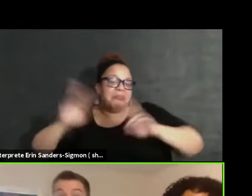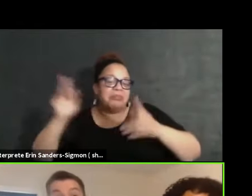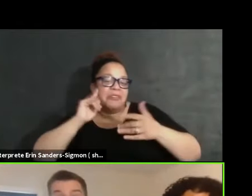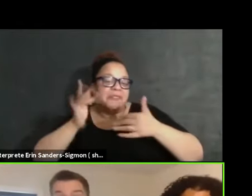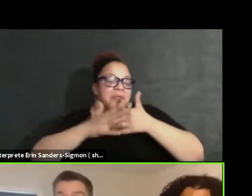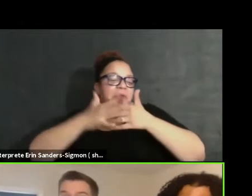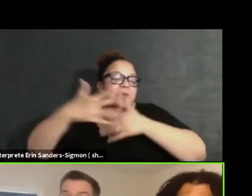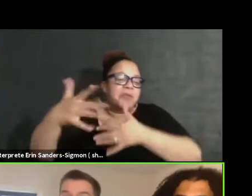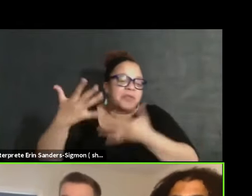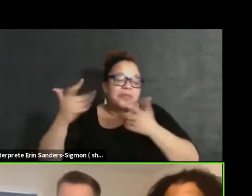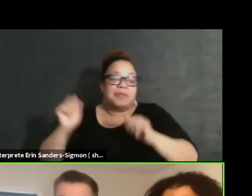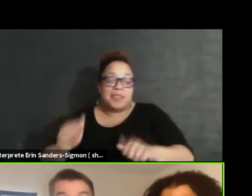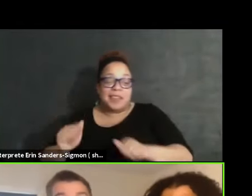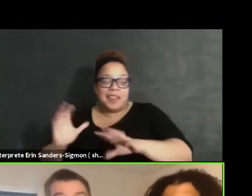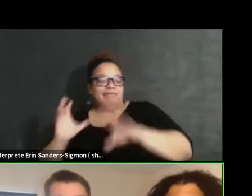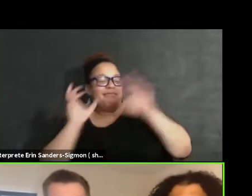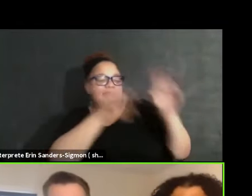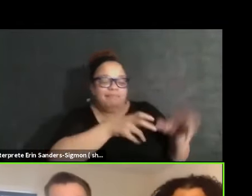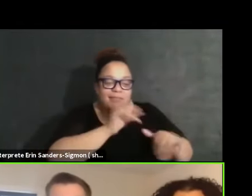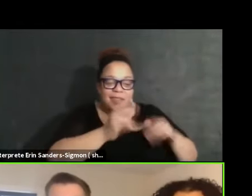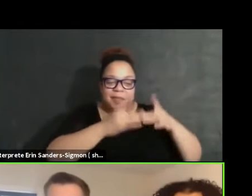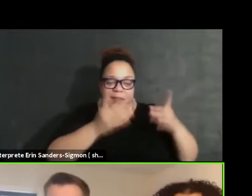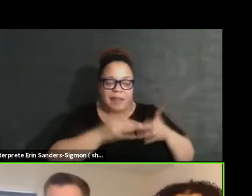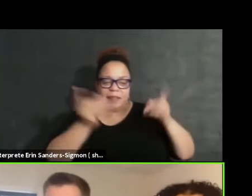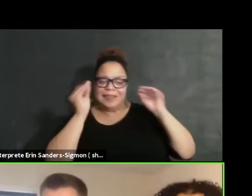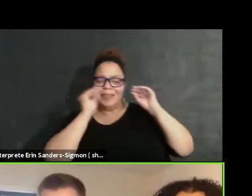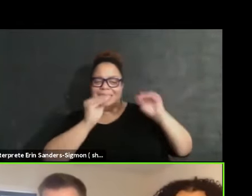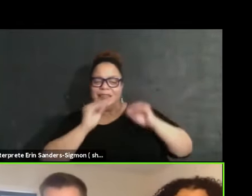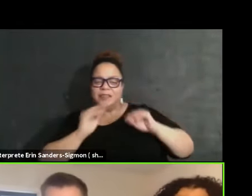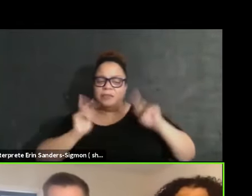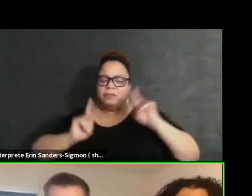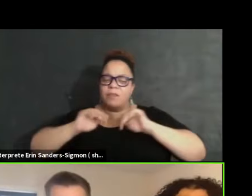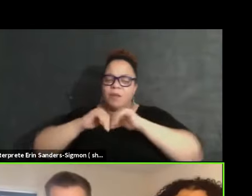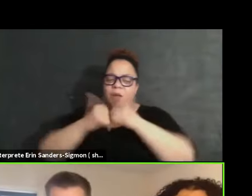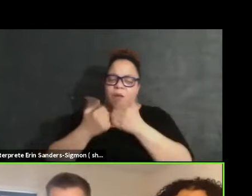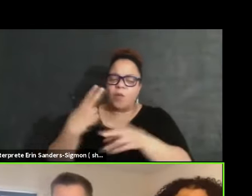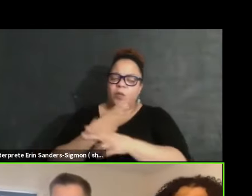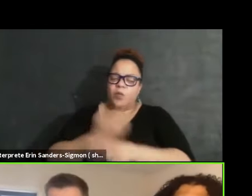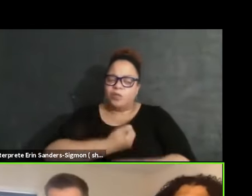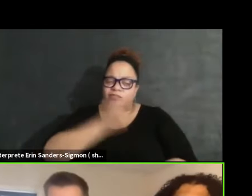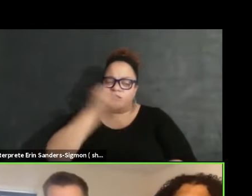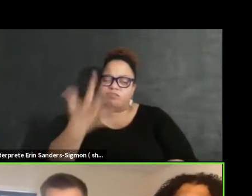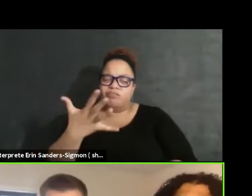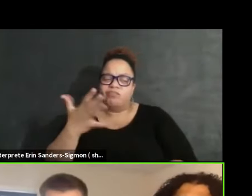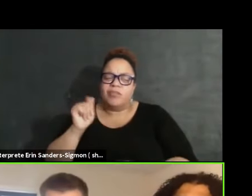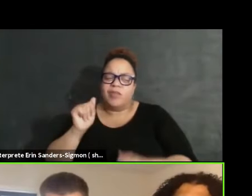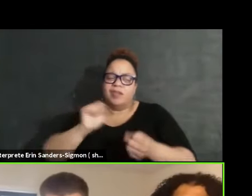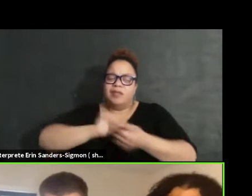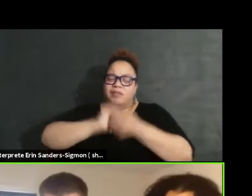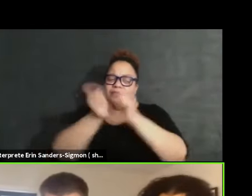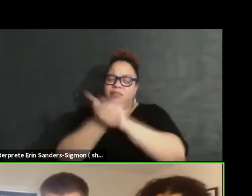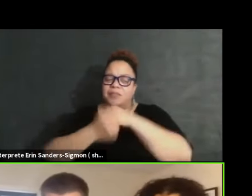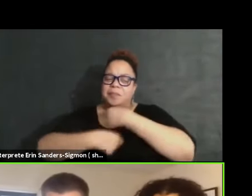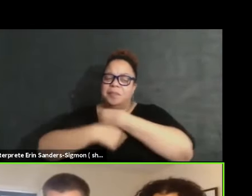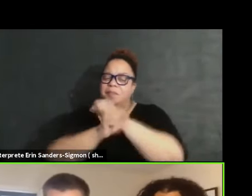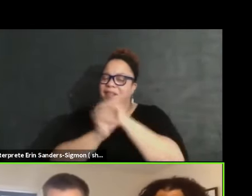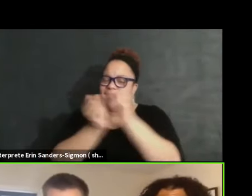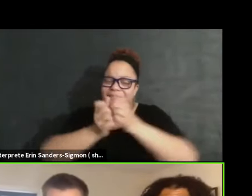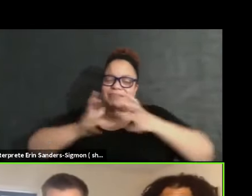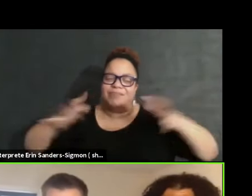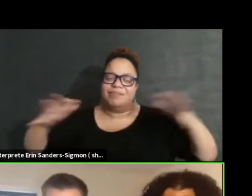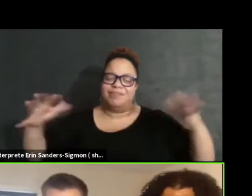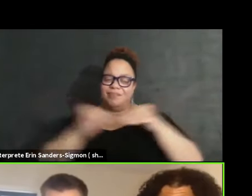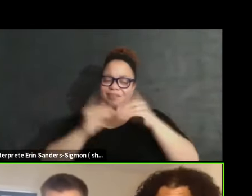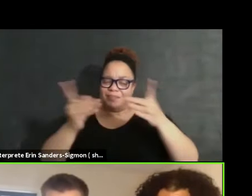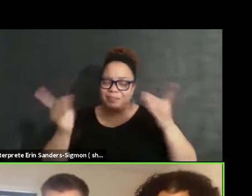and turn it into longer form work. And we really, really hope a bunch of you take us up on the offer to come and work with us. So it's